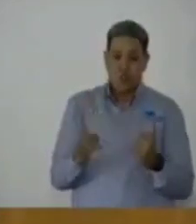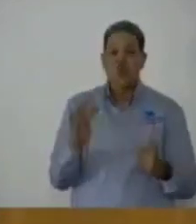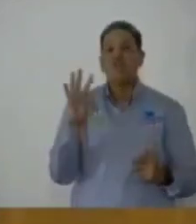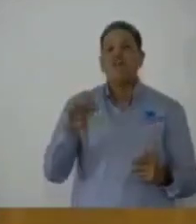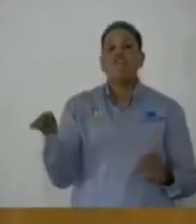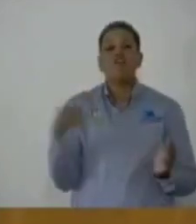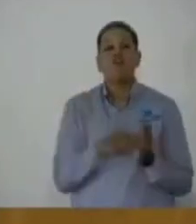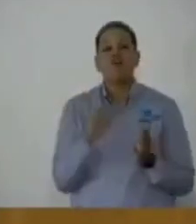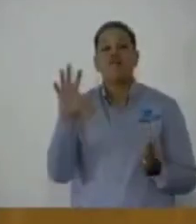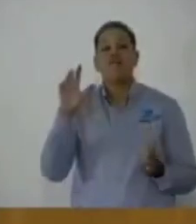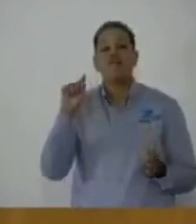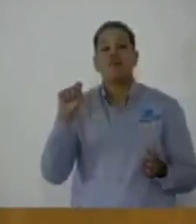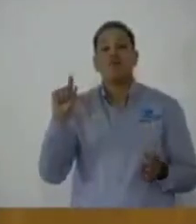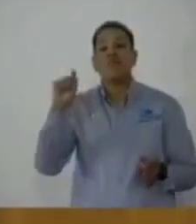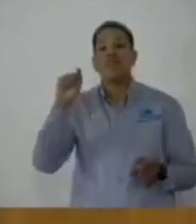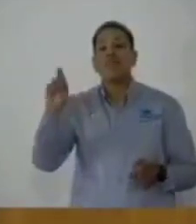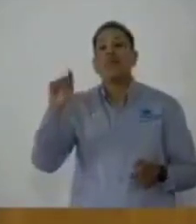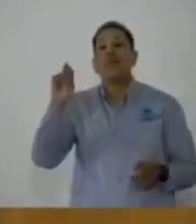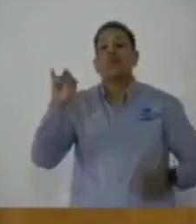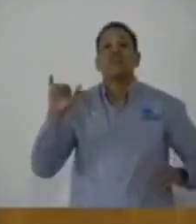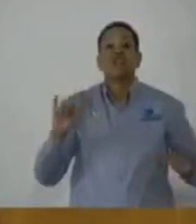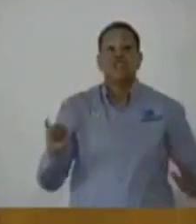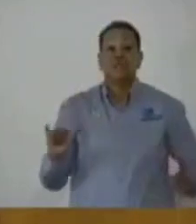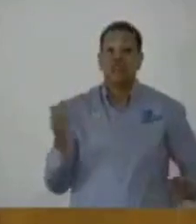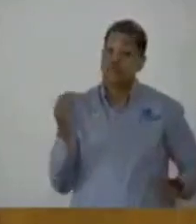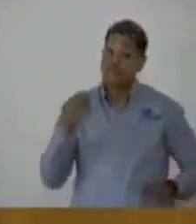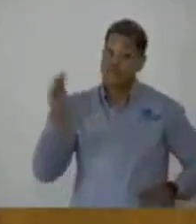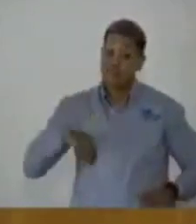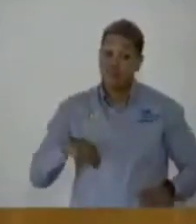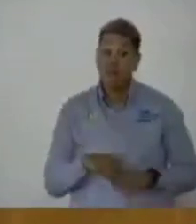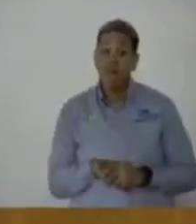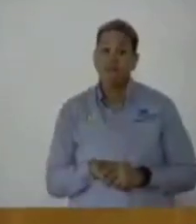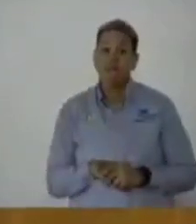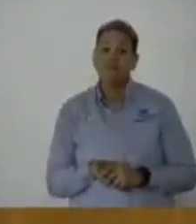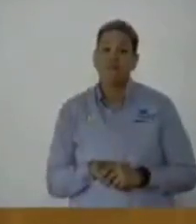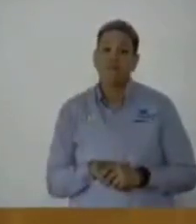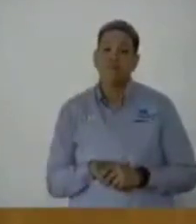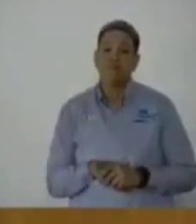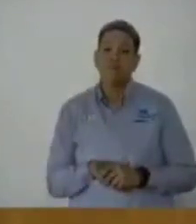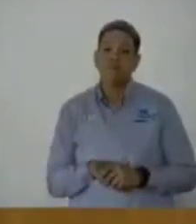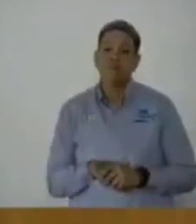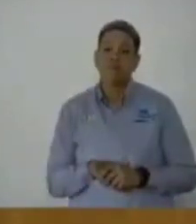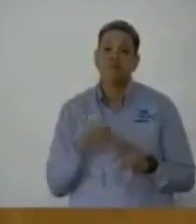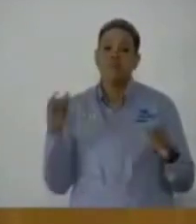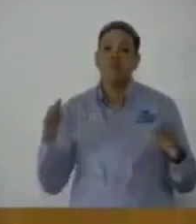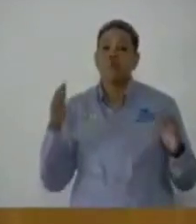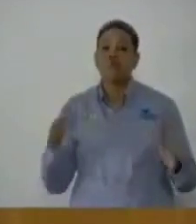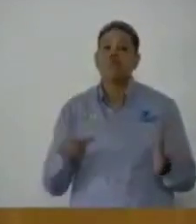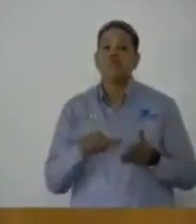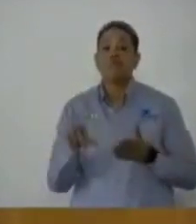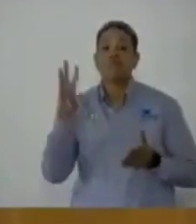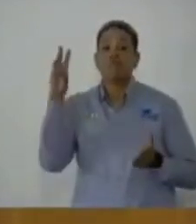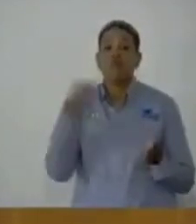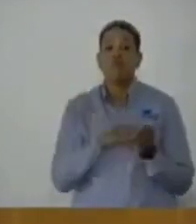44,520. The tax rate remains the same, 15%. And so now this person pays